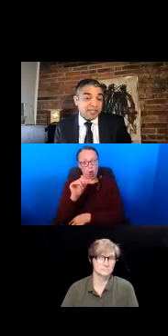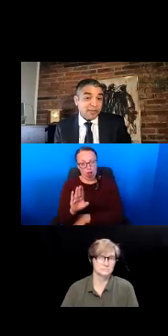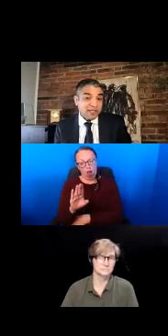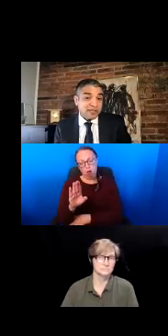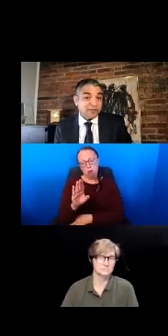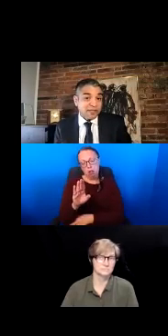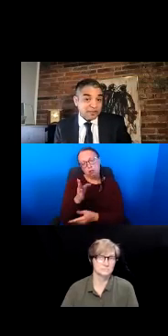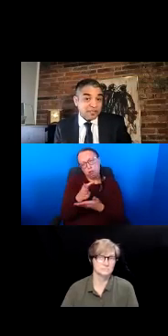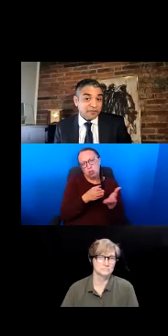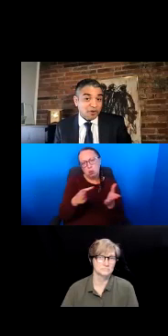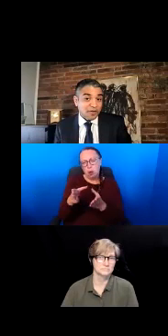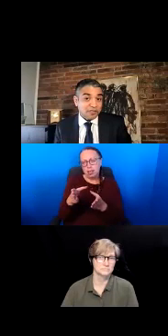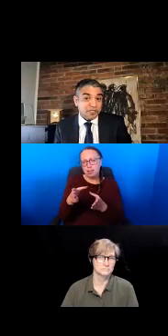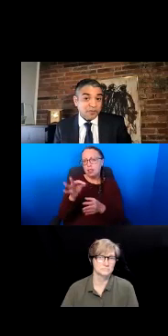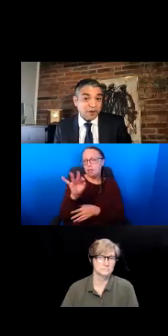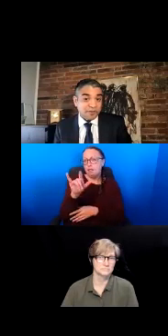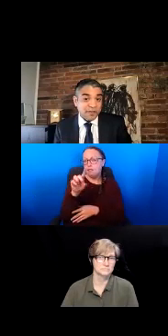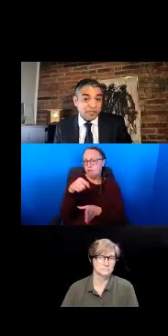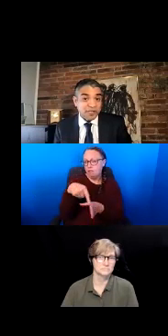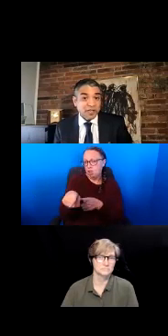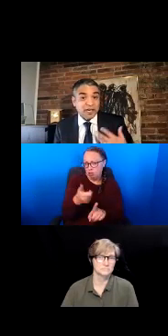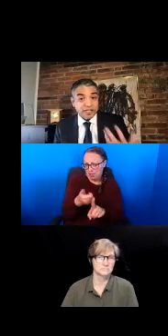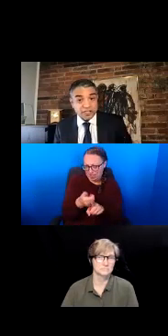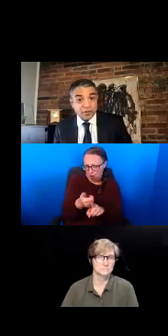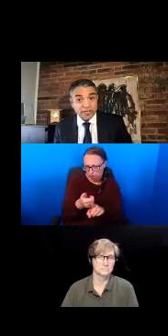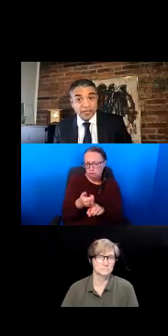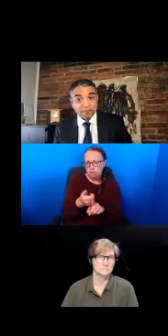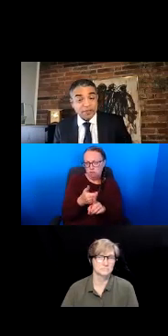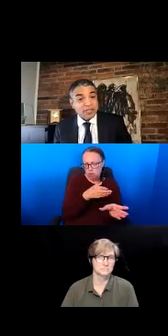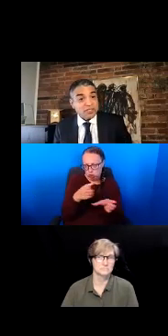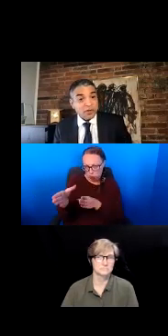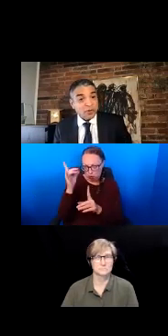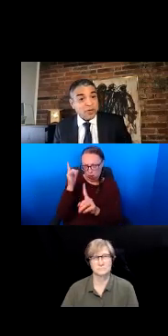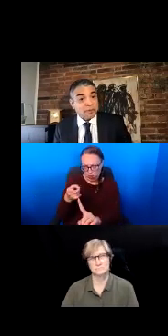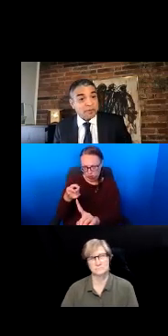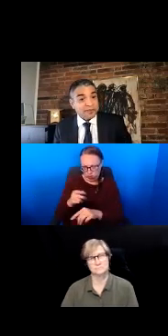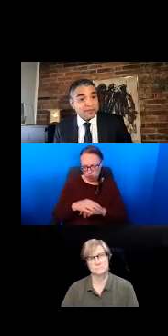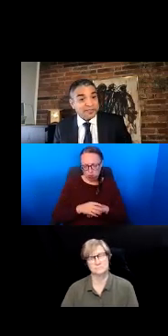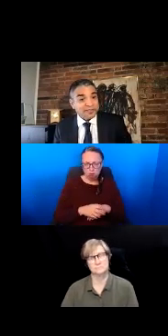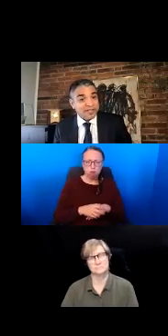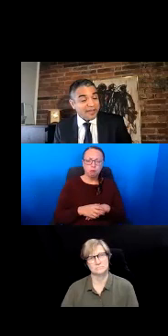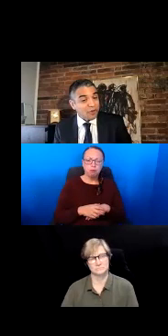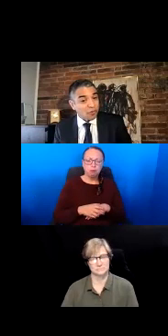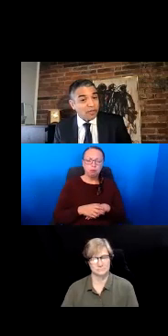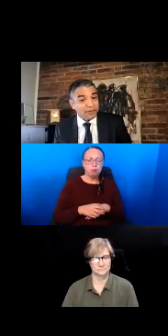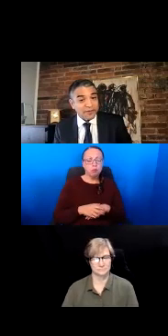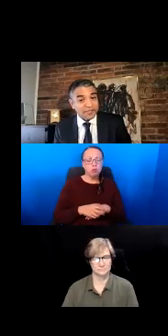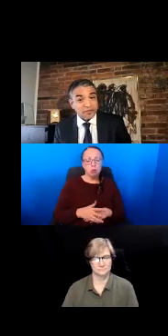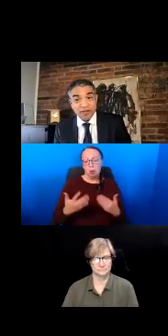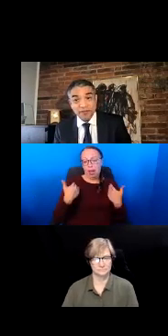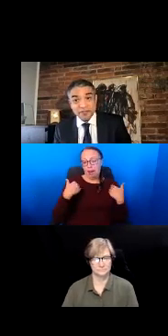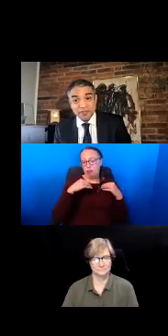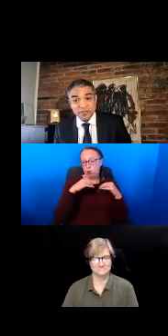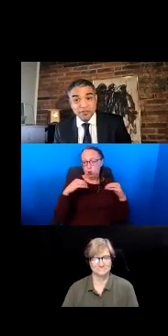in some ways the field of neuromodulation for aphasia is going in. So I have no relevant